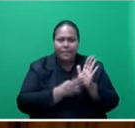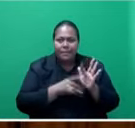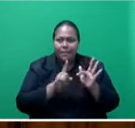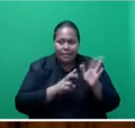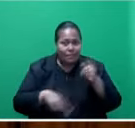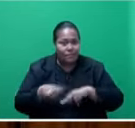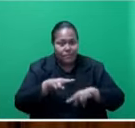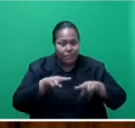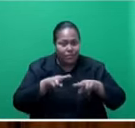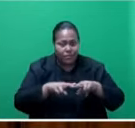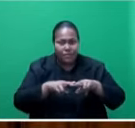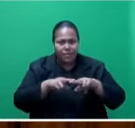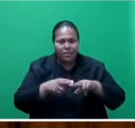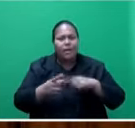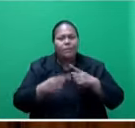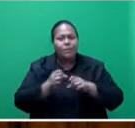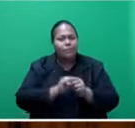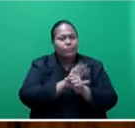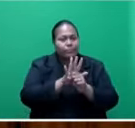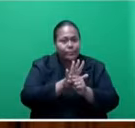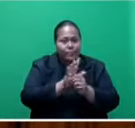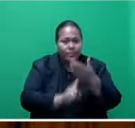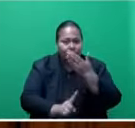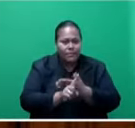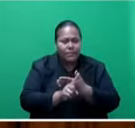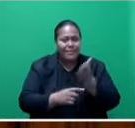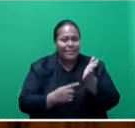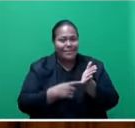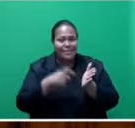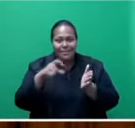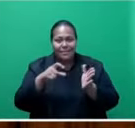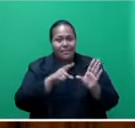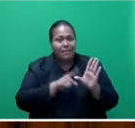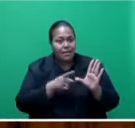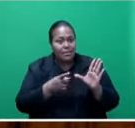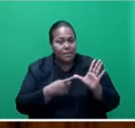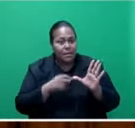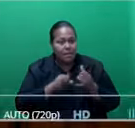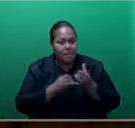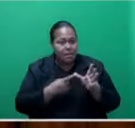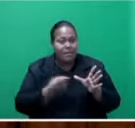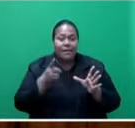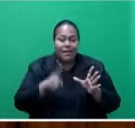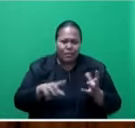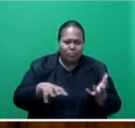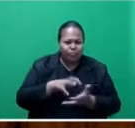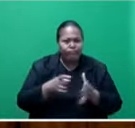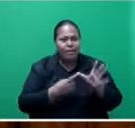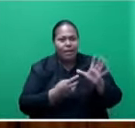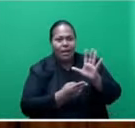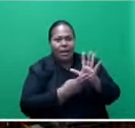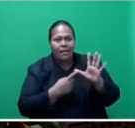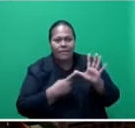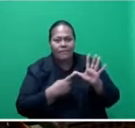of the COVID-19 pandemic and Tropical Cyclone Yasa and Tropical Cyclone Anna? Thank